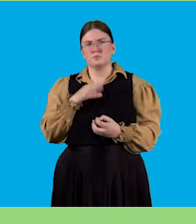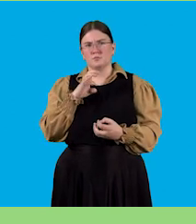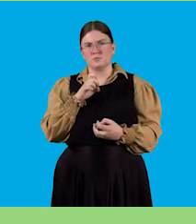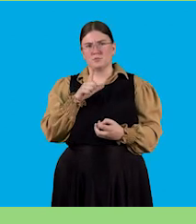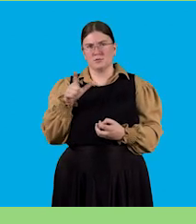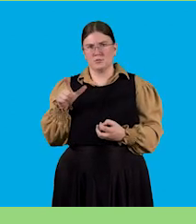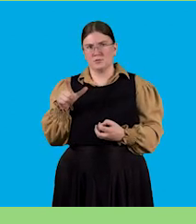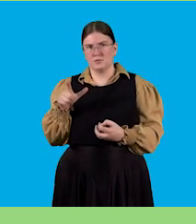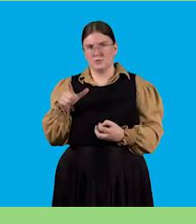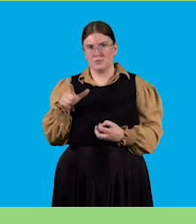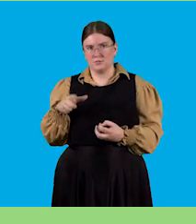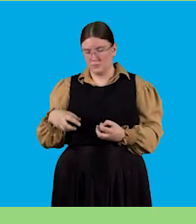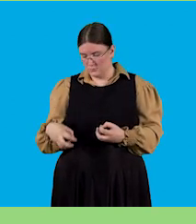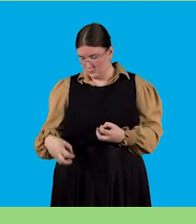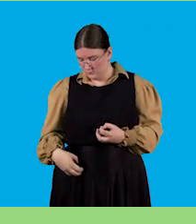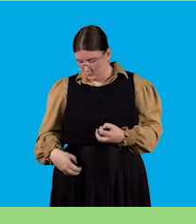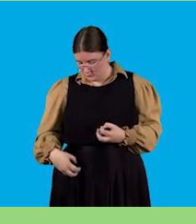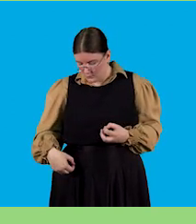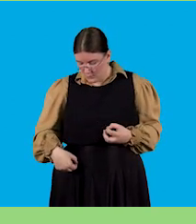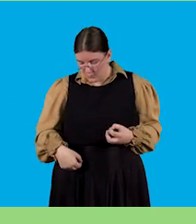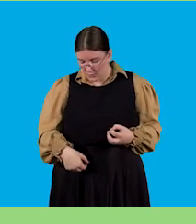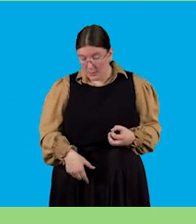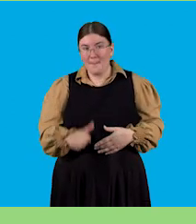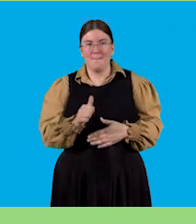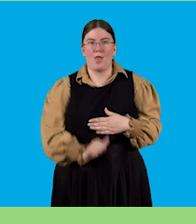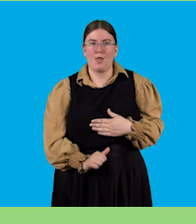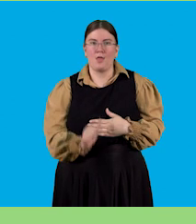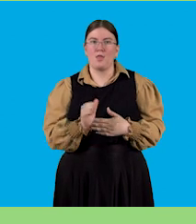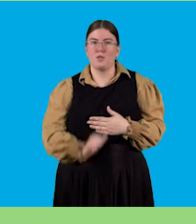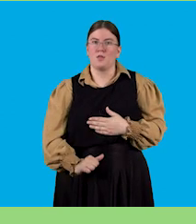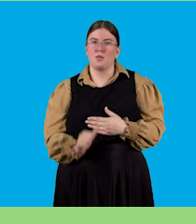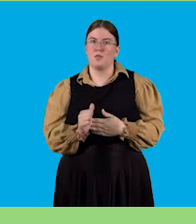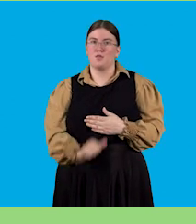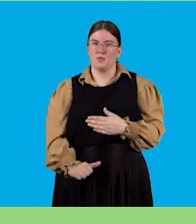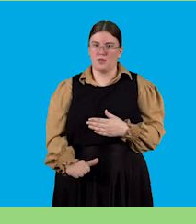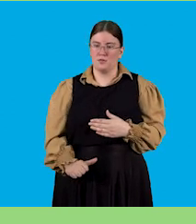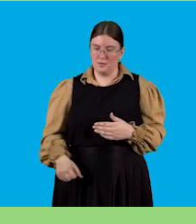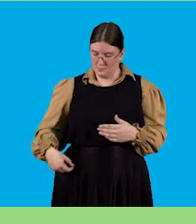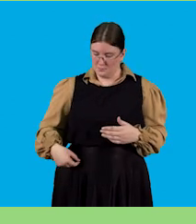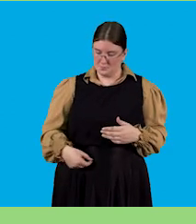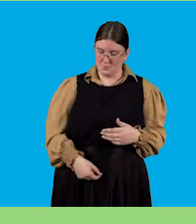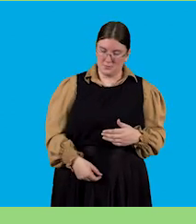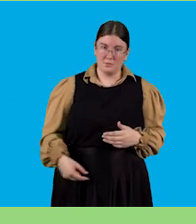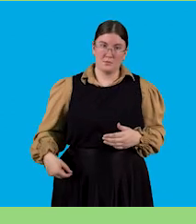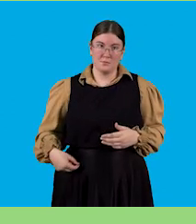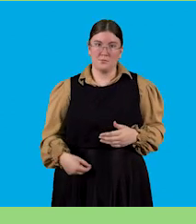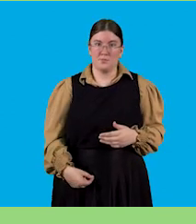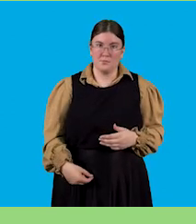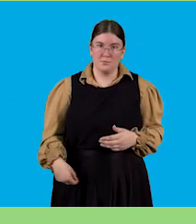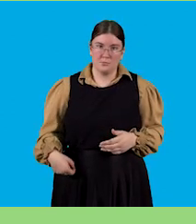usually one egg cell is released into 1 fallopian tube every month.